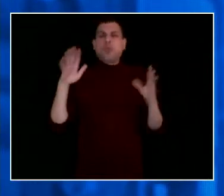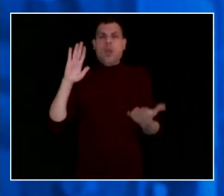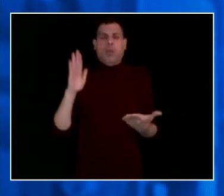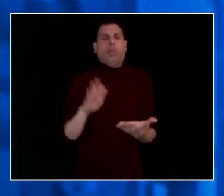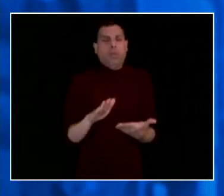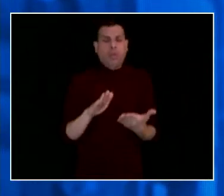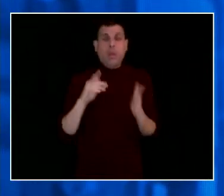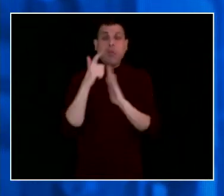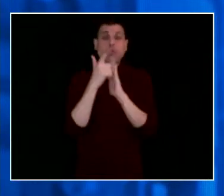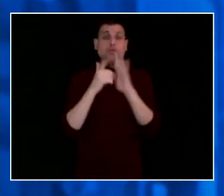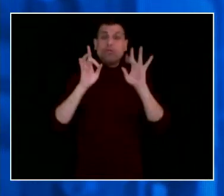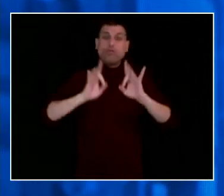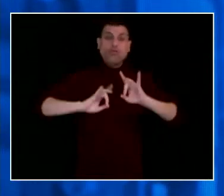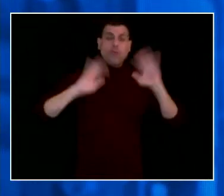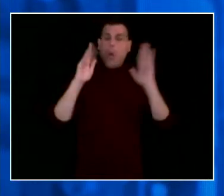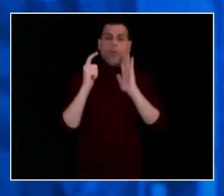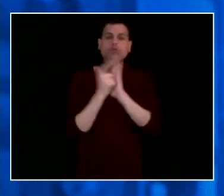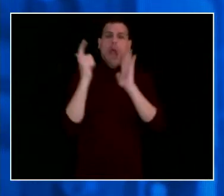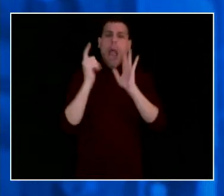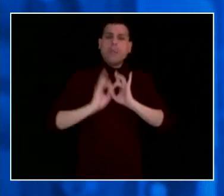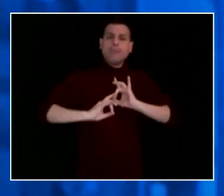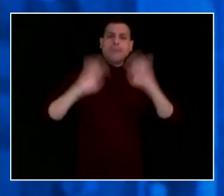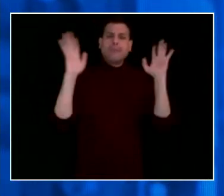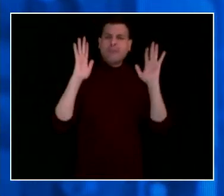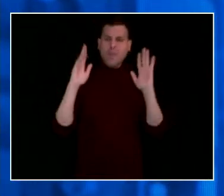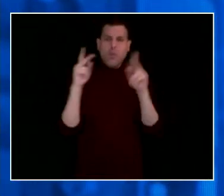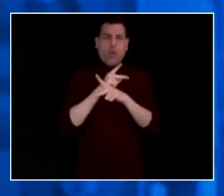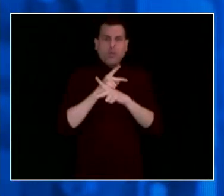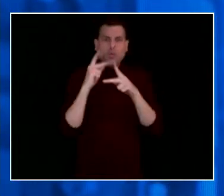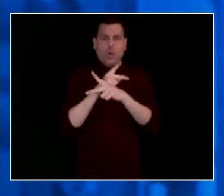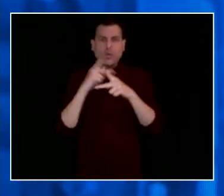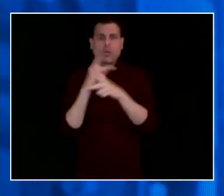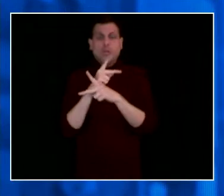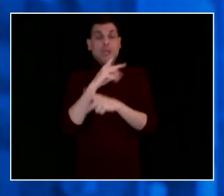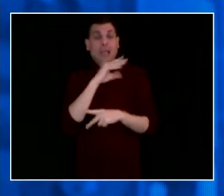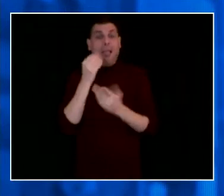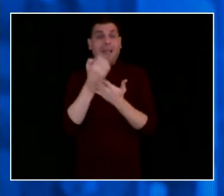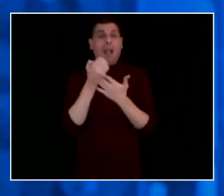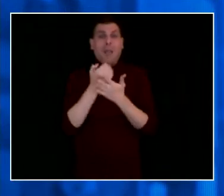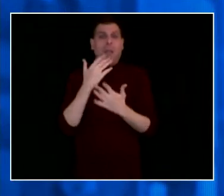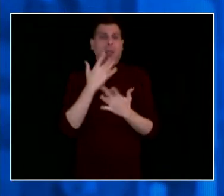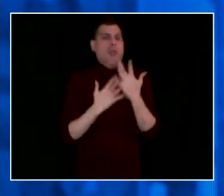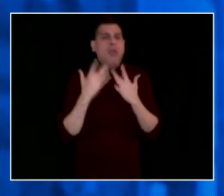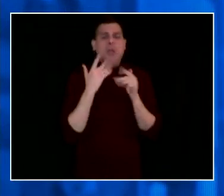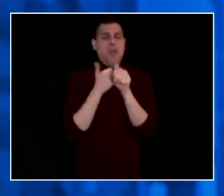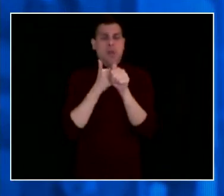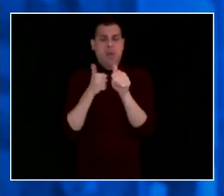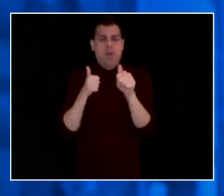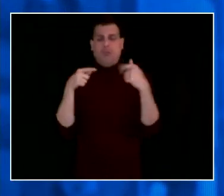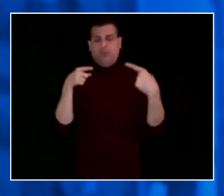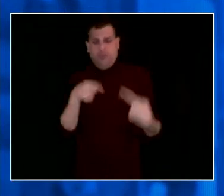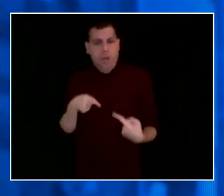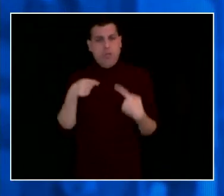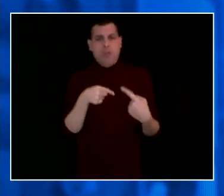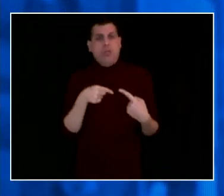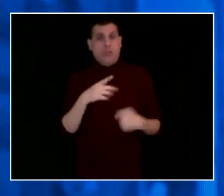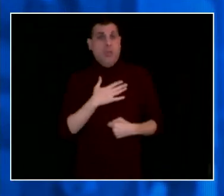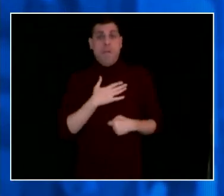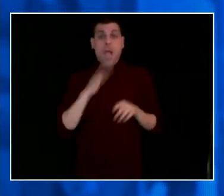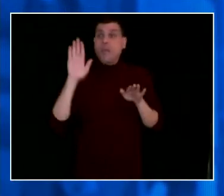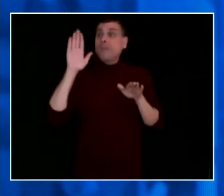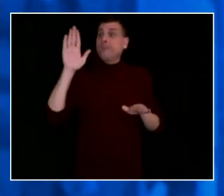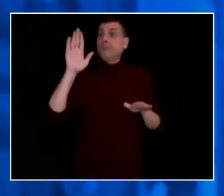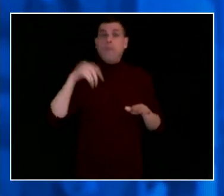tanking, and our housing crisis was growing worse by the year. I told you then that there was no easy solution to